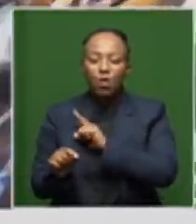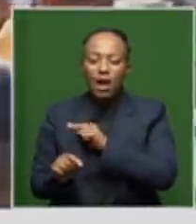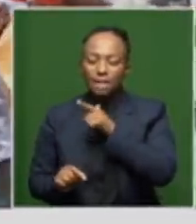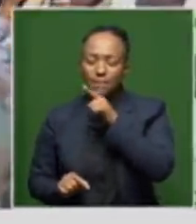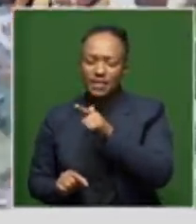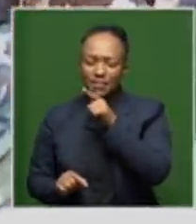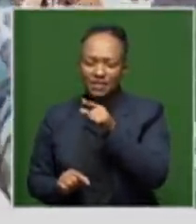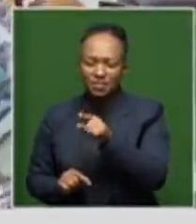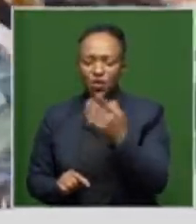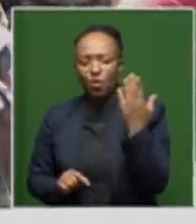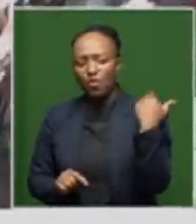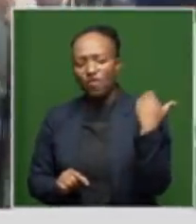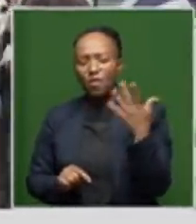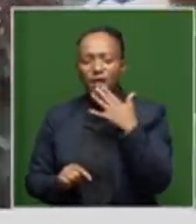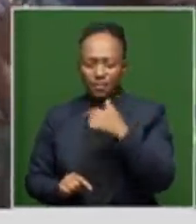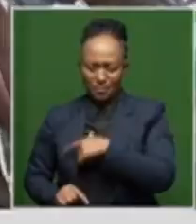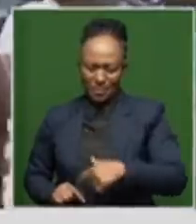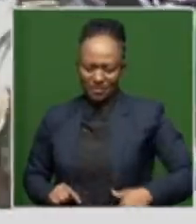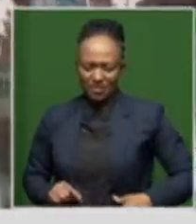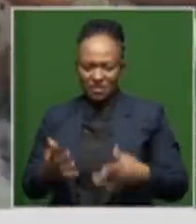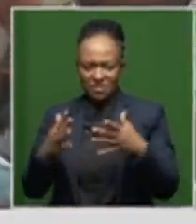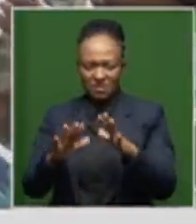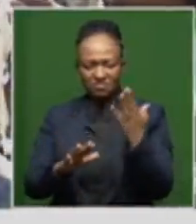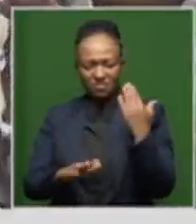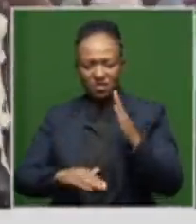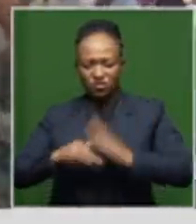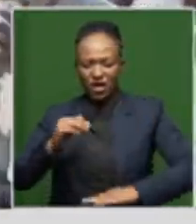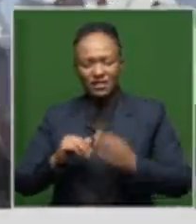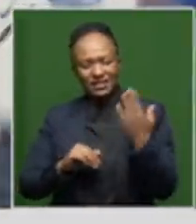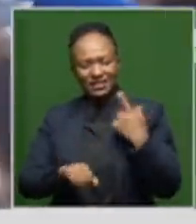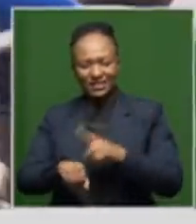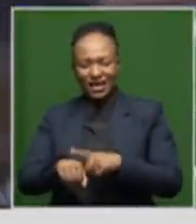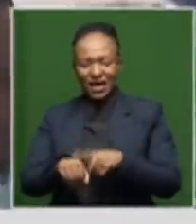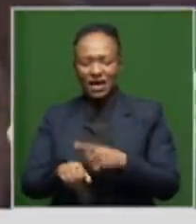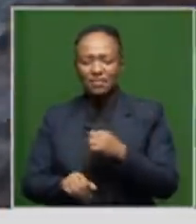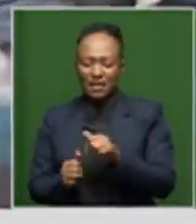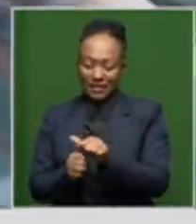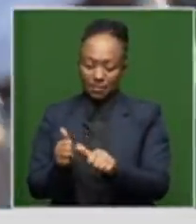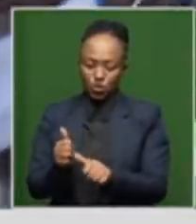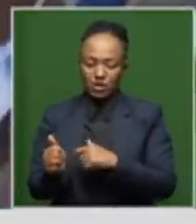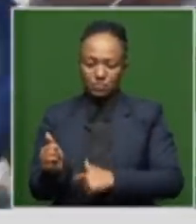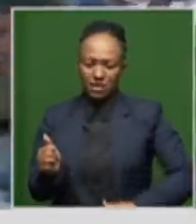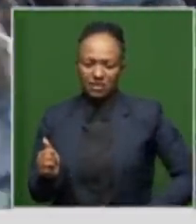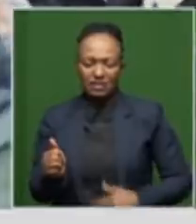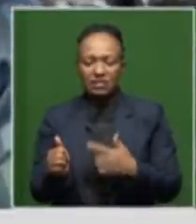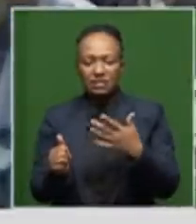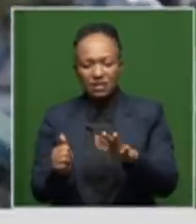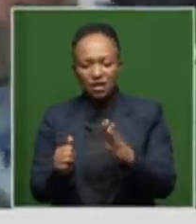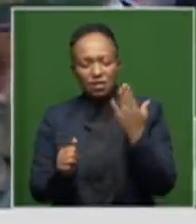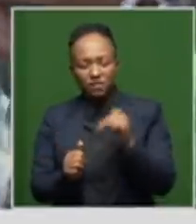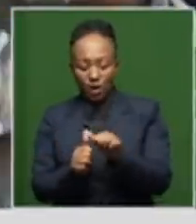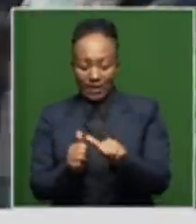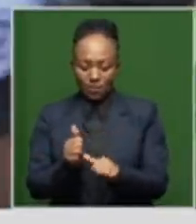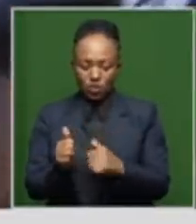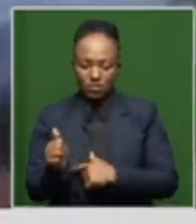Pietermaritzburg when the former president was charged. At the time, he was the deputy president of the ANC, deputy president of the Republic